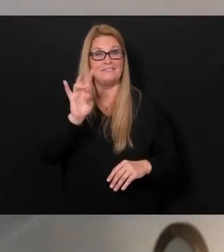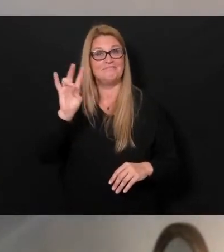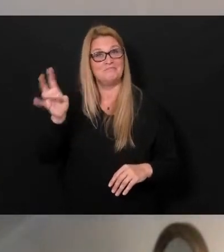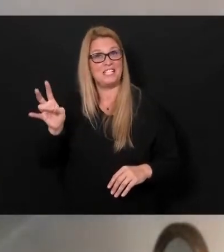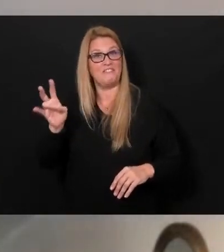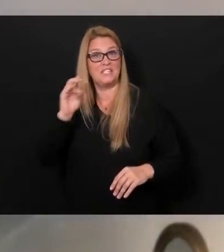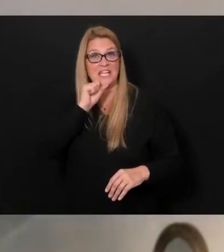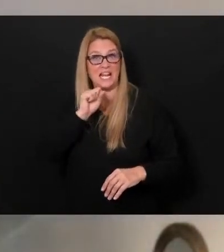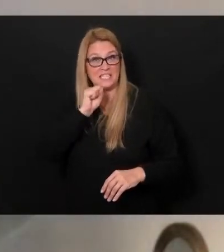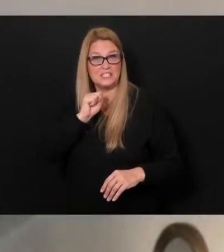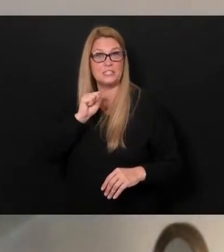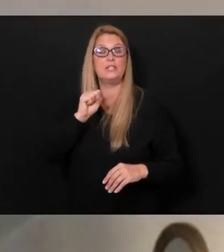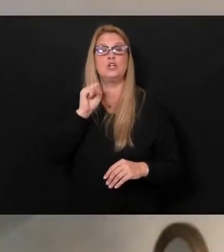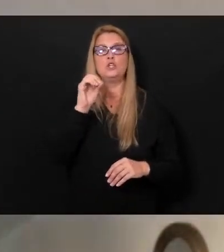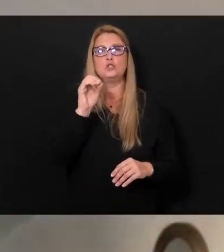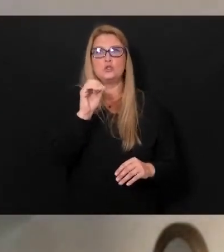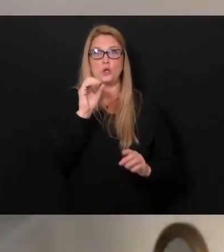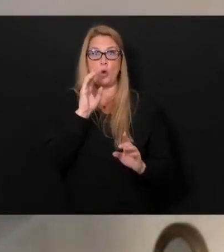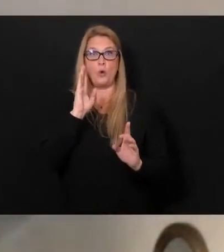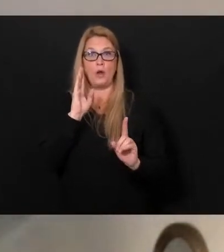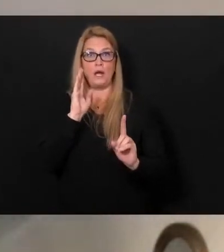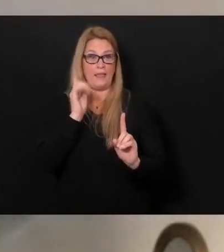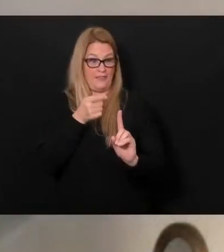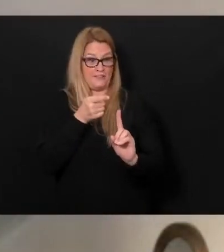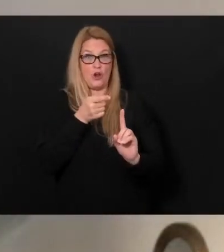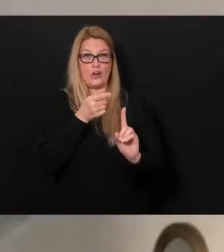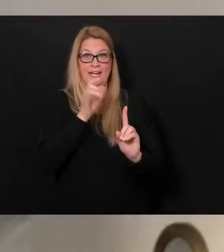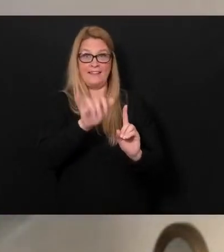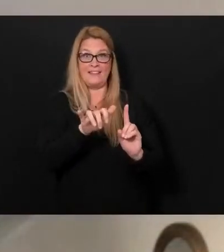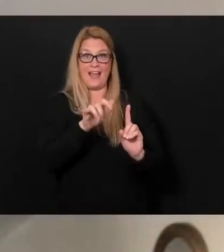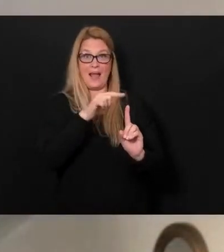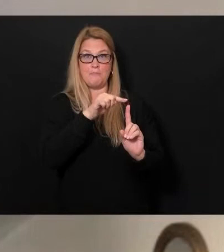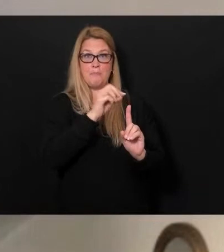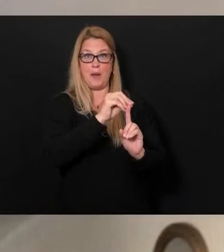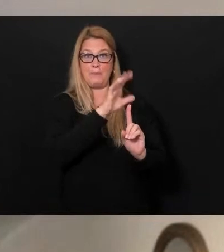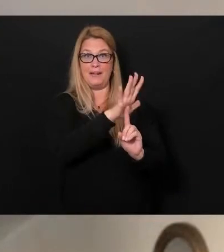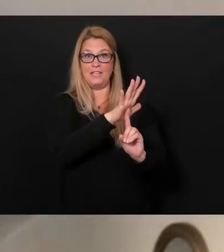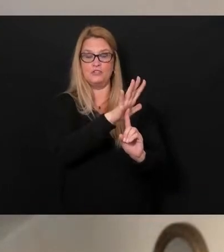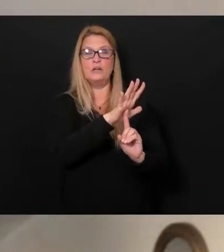And so targeting this population with vaccines is